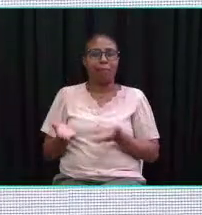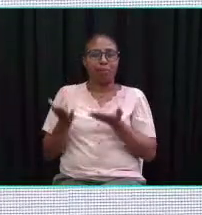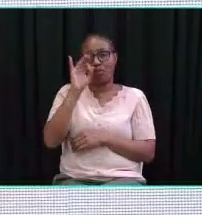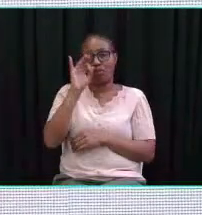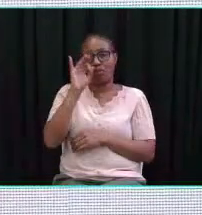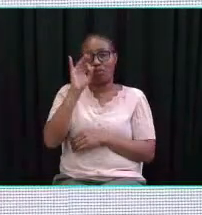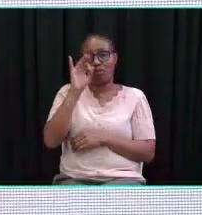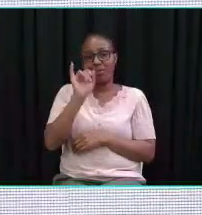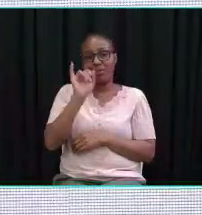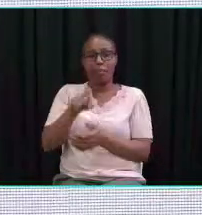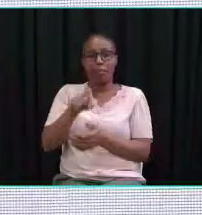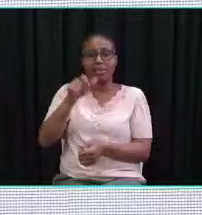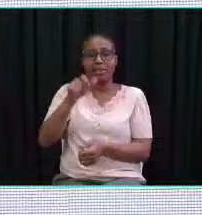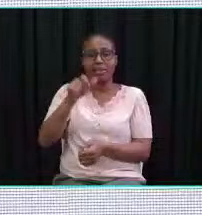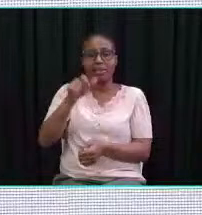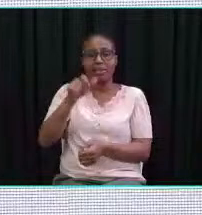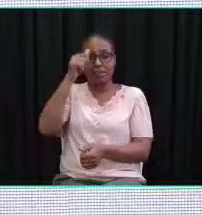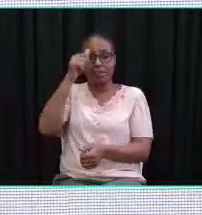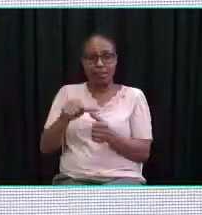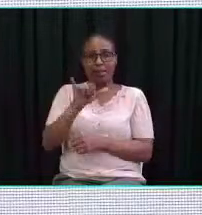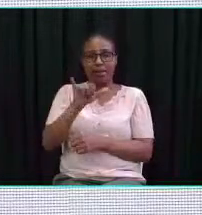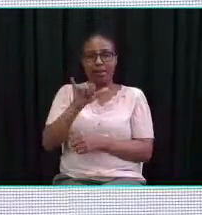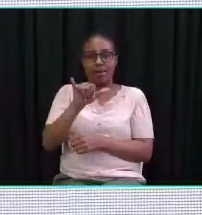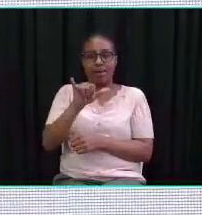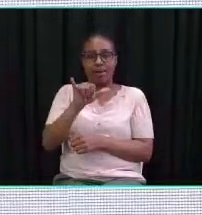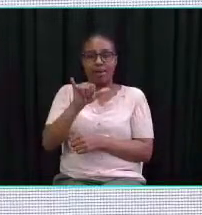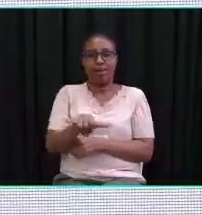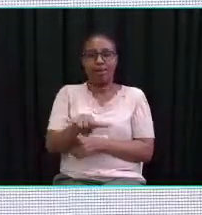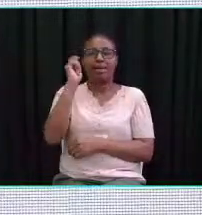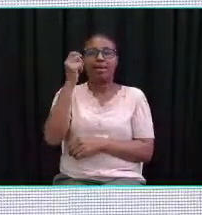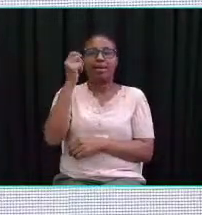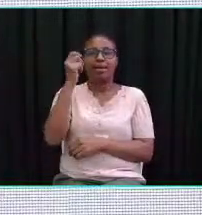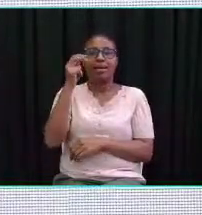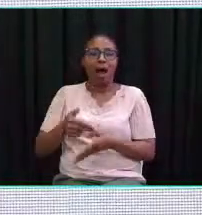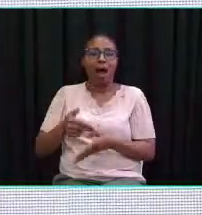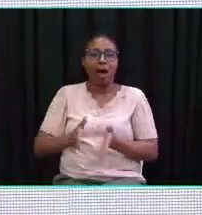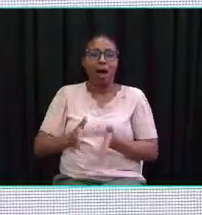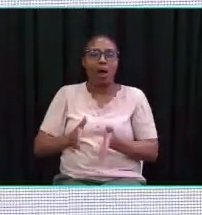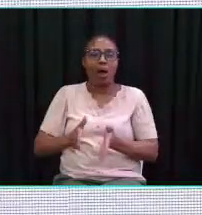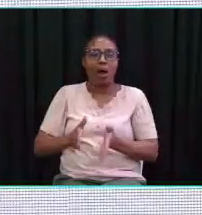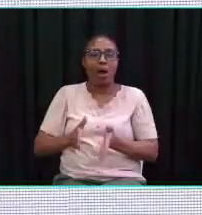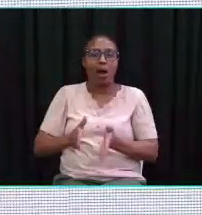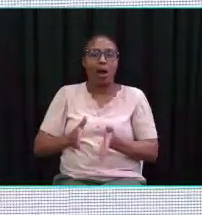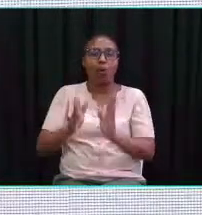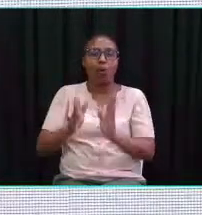we must remember that the Kenya National Highway